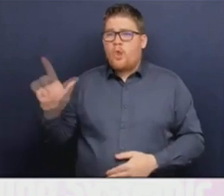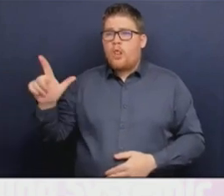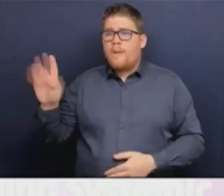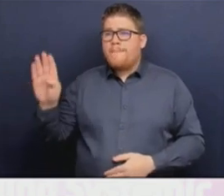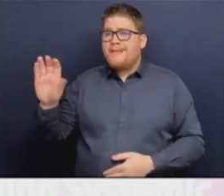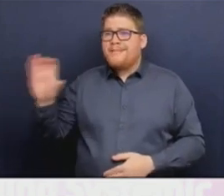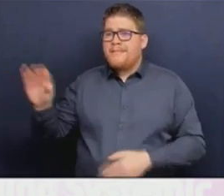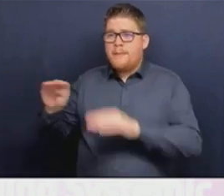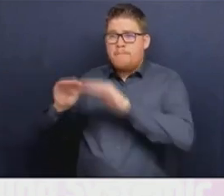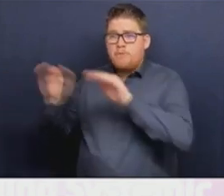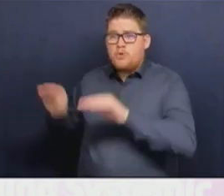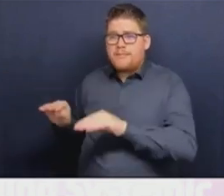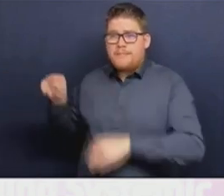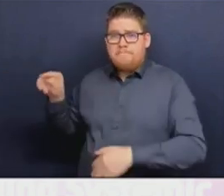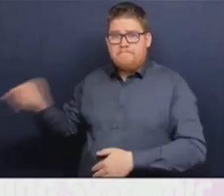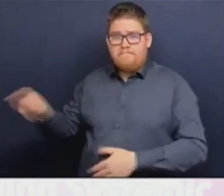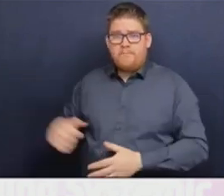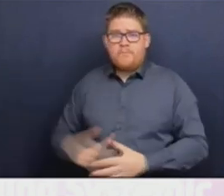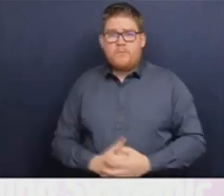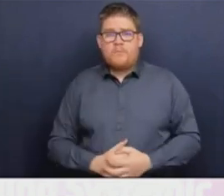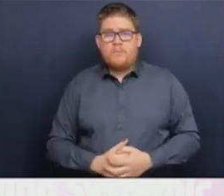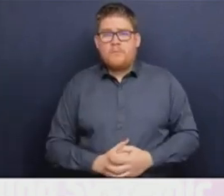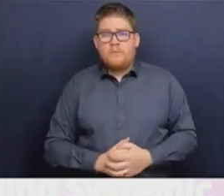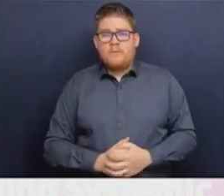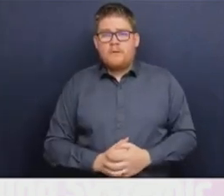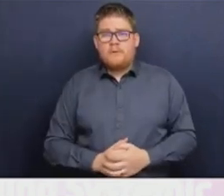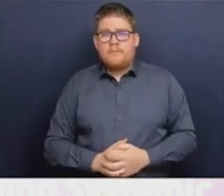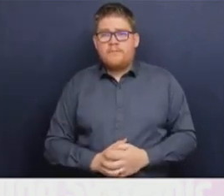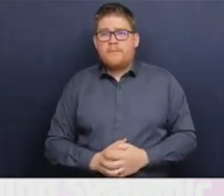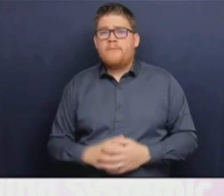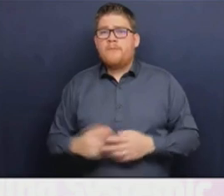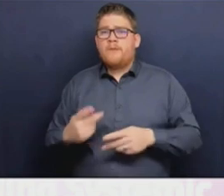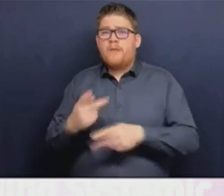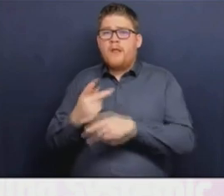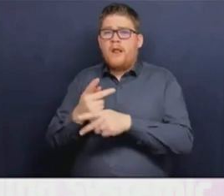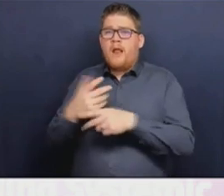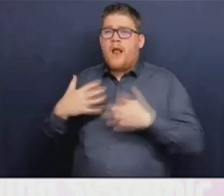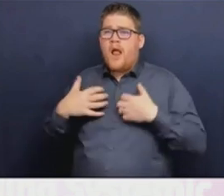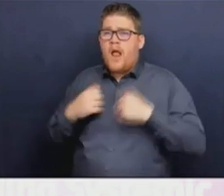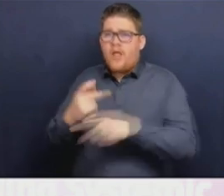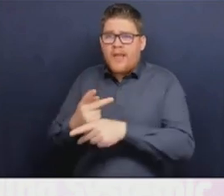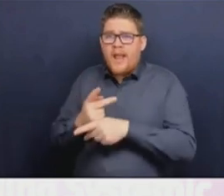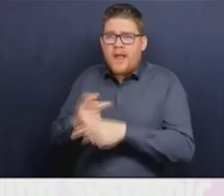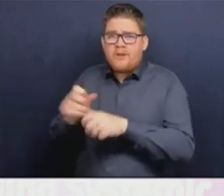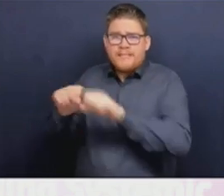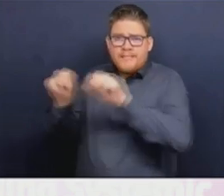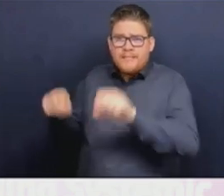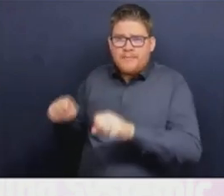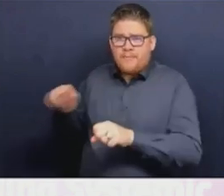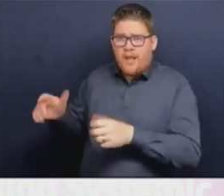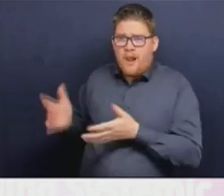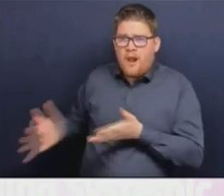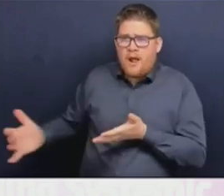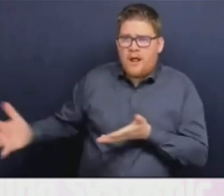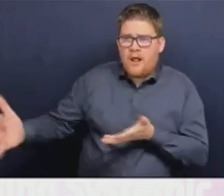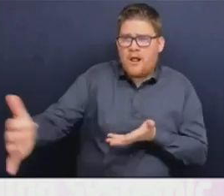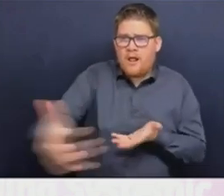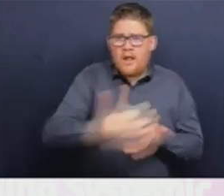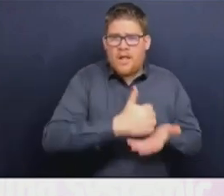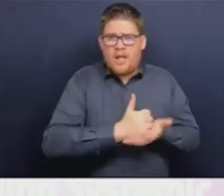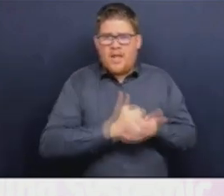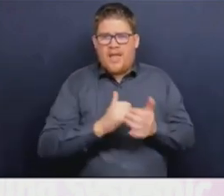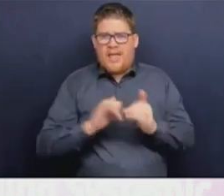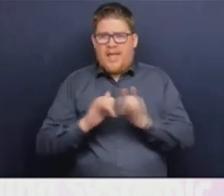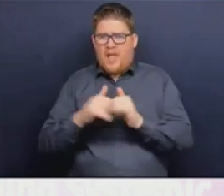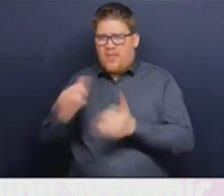report. How do we take this data and then remove those barriers or eliminate systemic racism? How is this data practically going